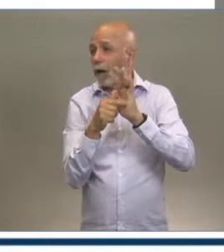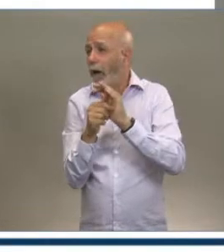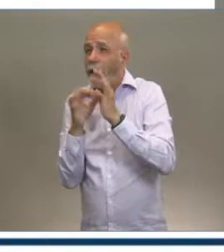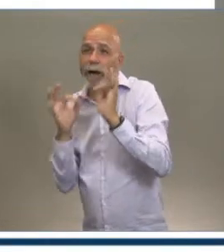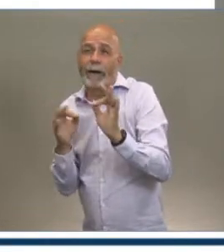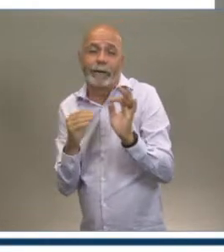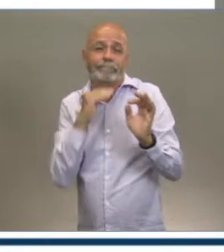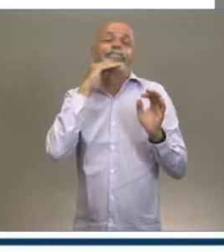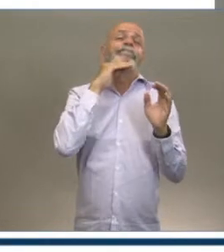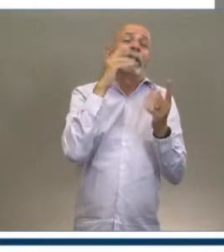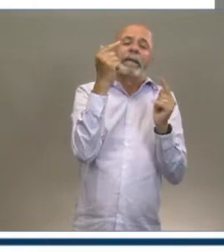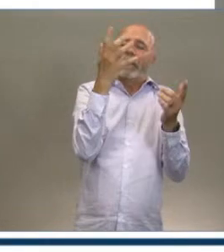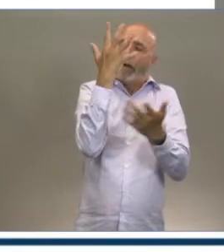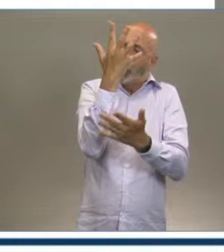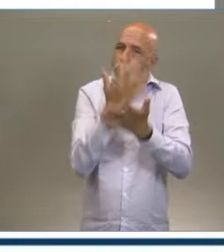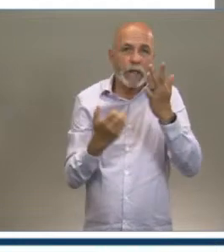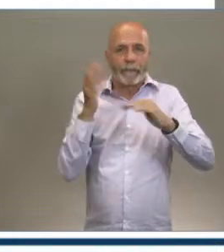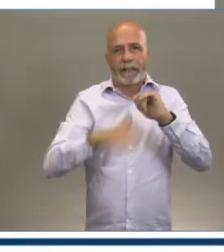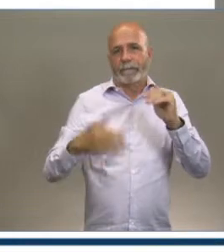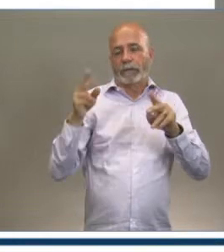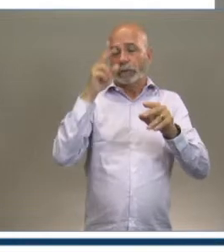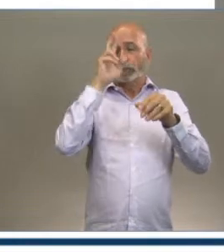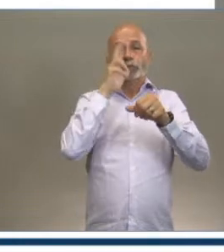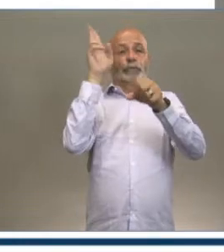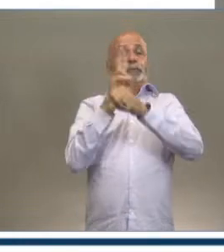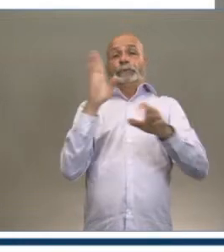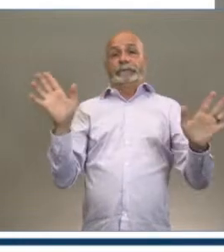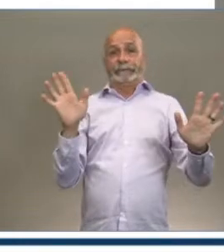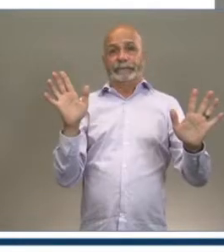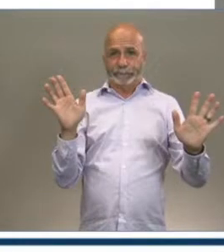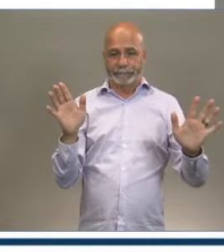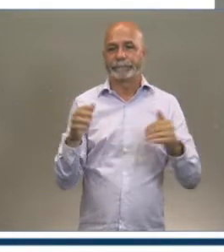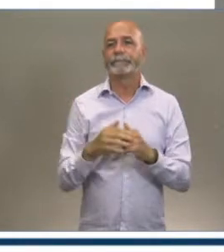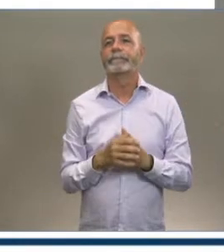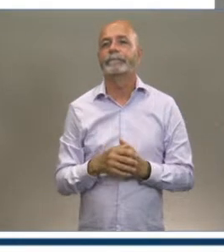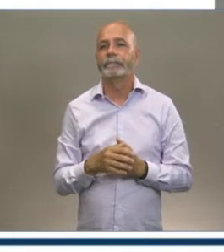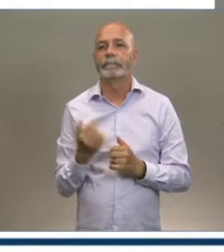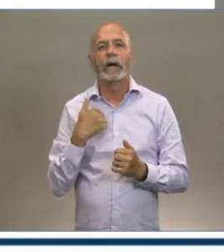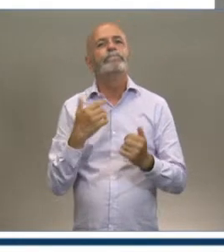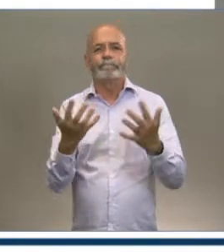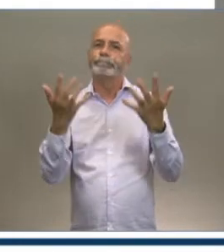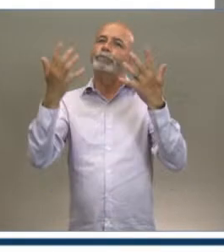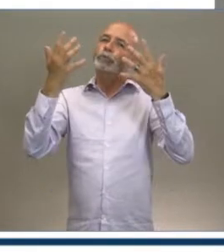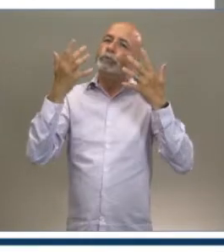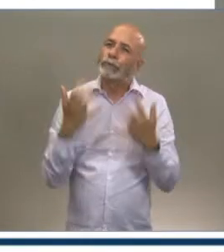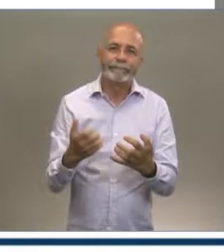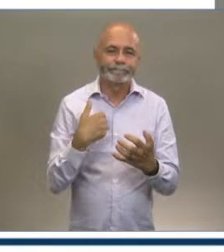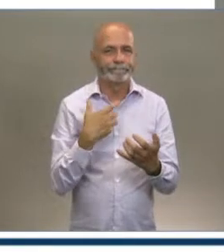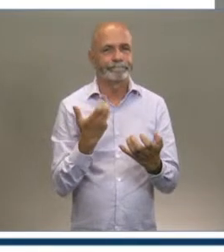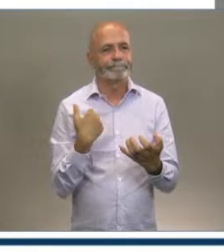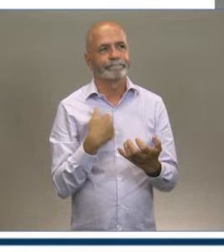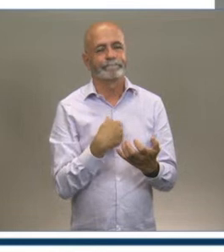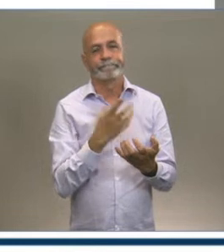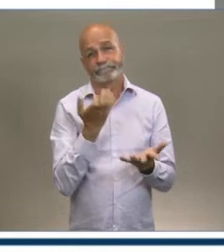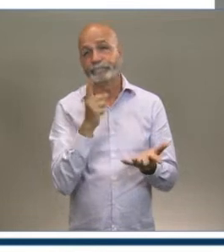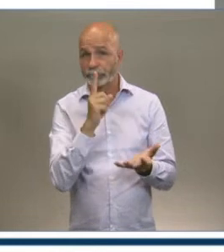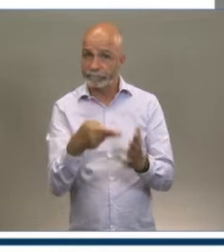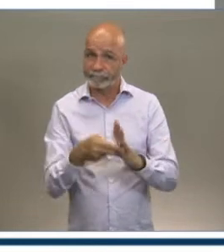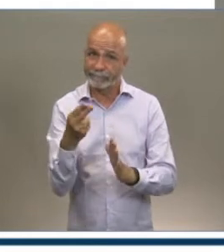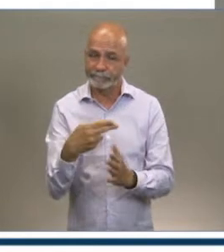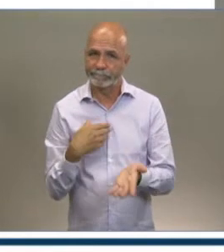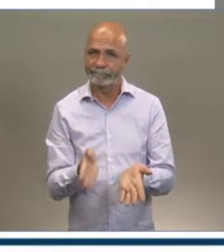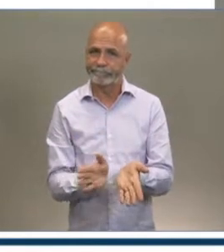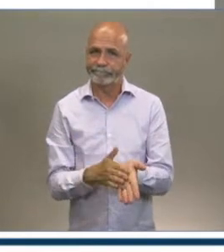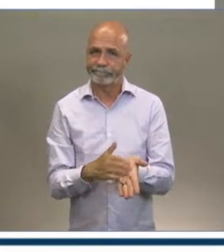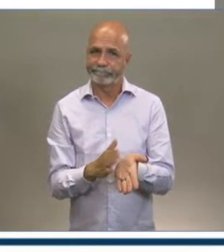a significant team effort across the healthcare system, and I do want to take a moment and recognize that there are teams of hundreds of